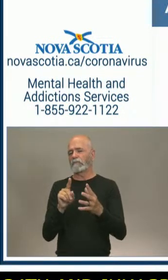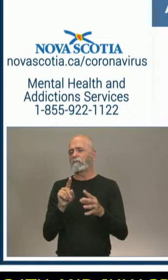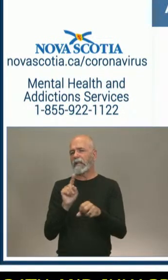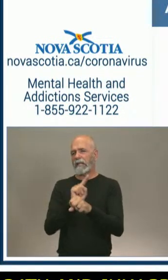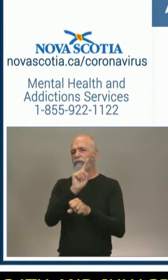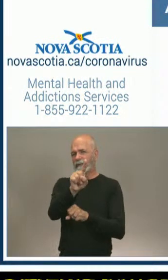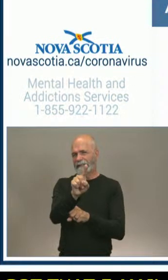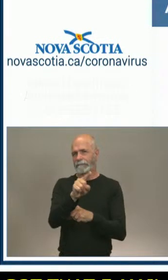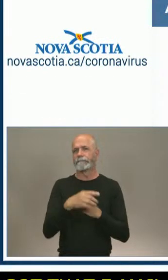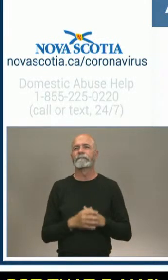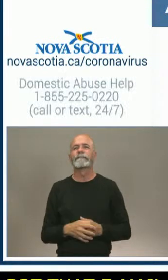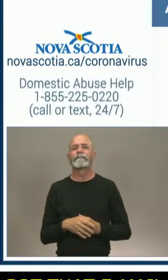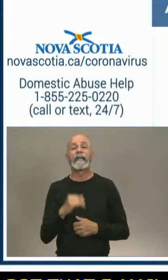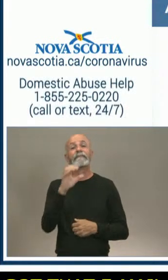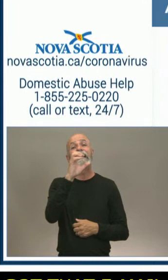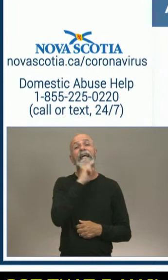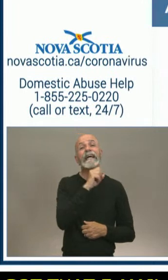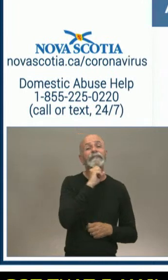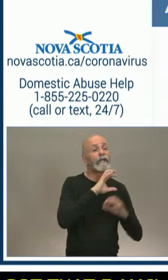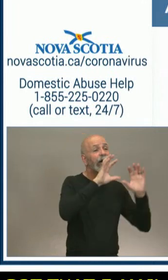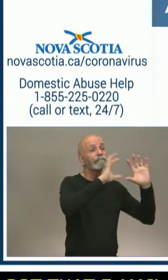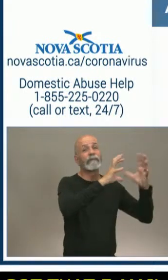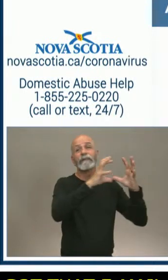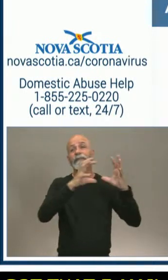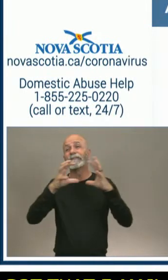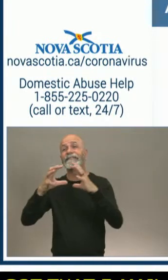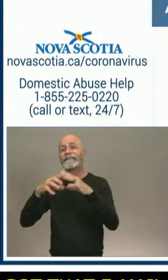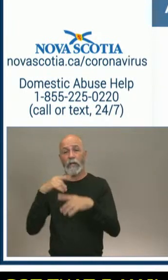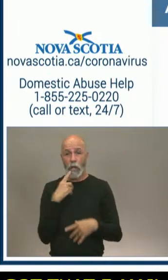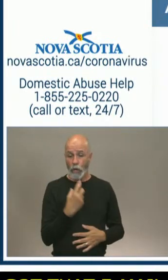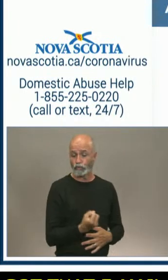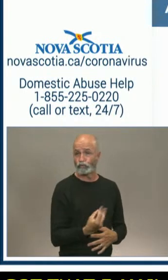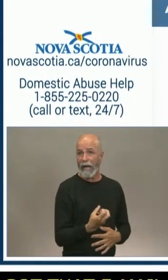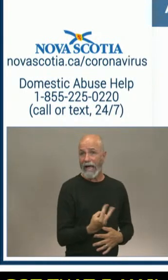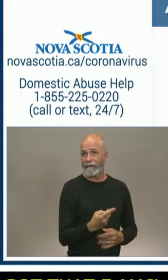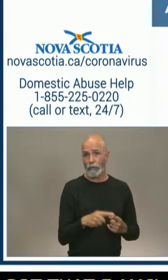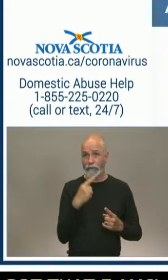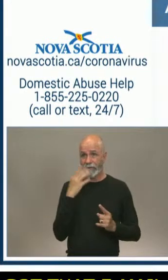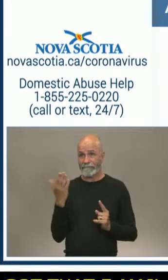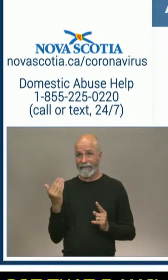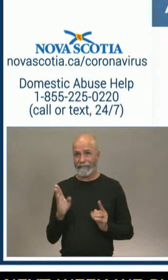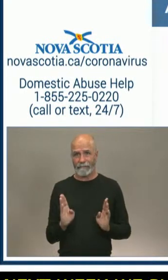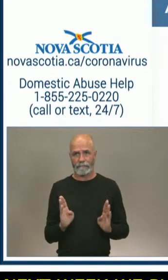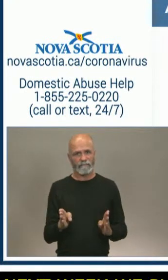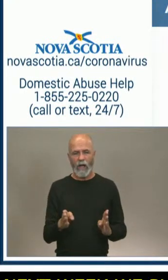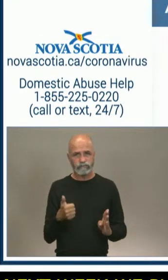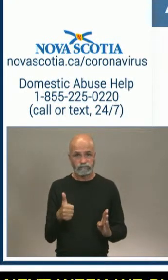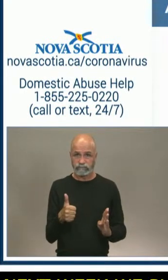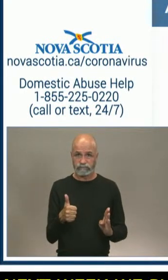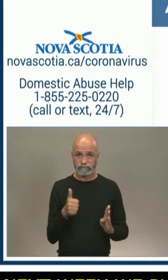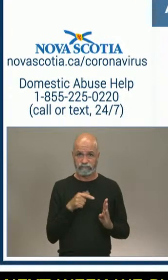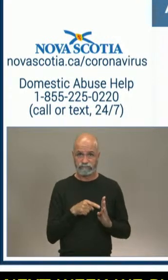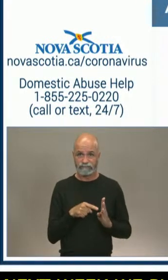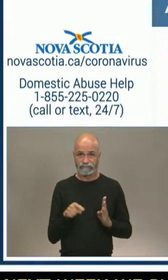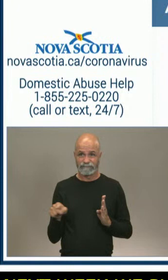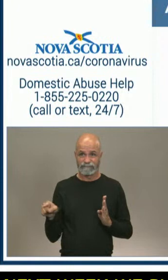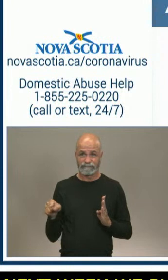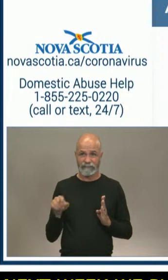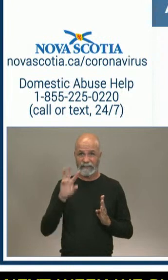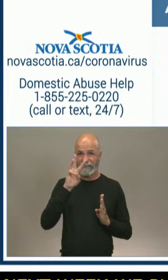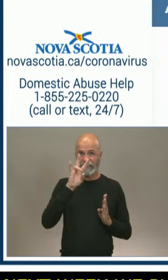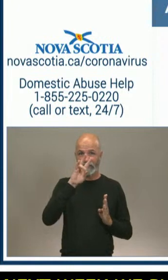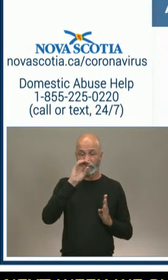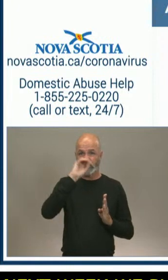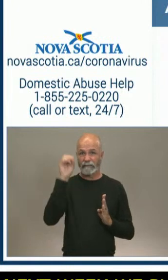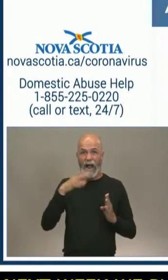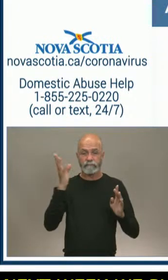about age categories. The 12 to 15-year-old categories are doing very well. 67% of them either have their shot